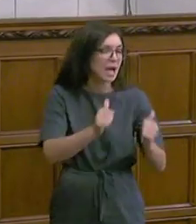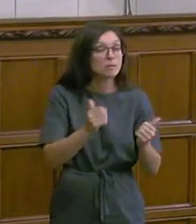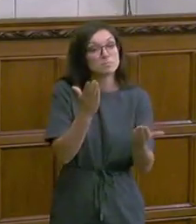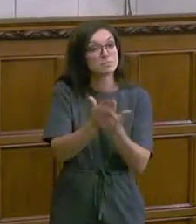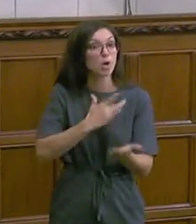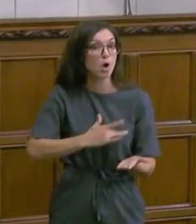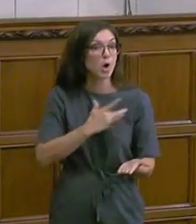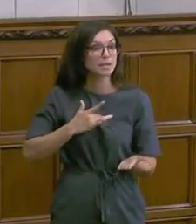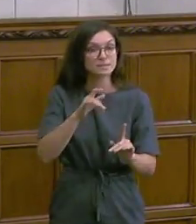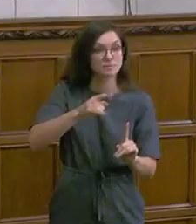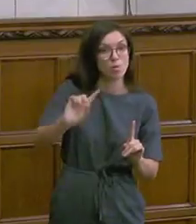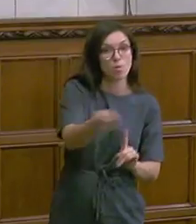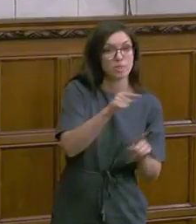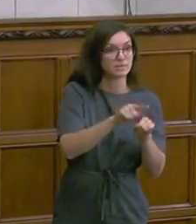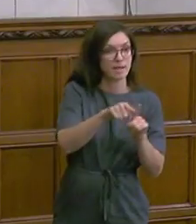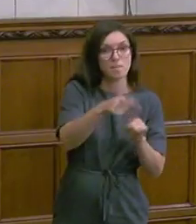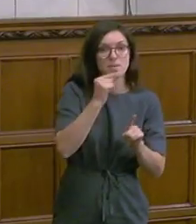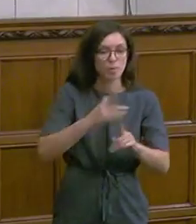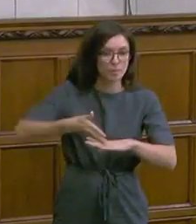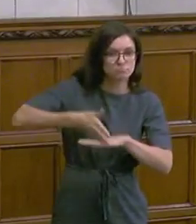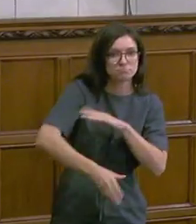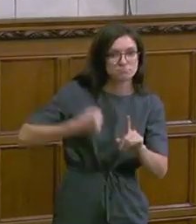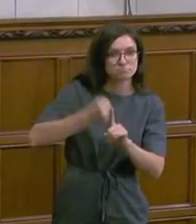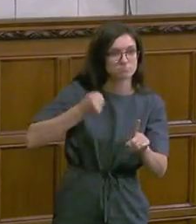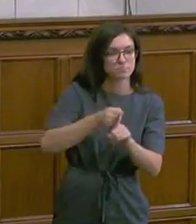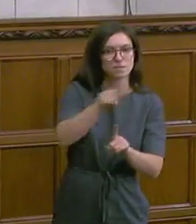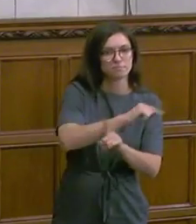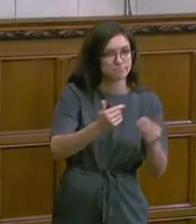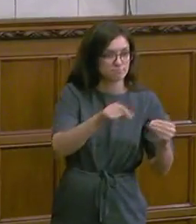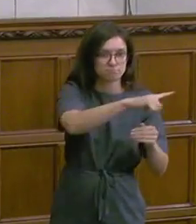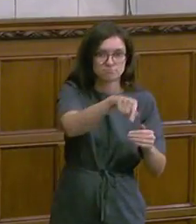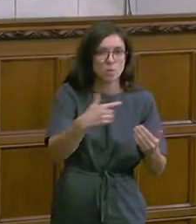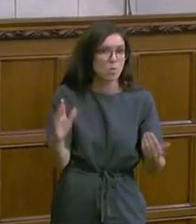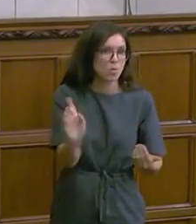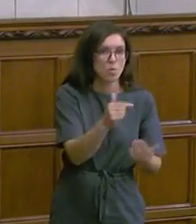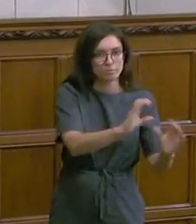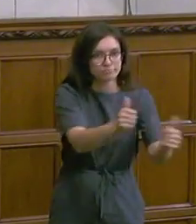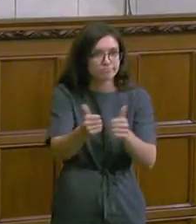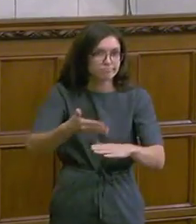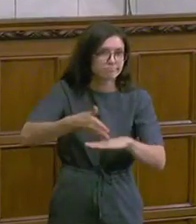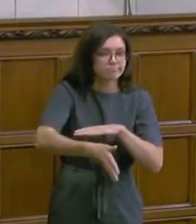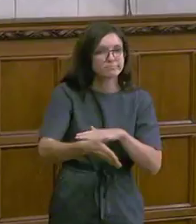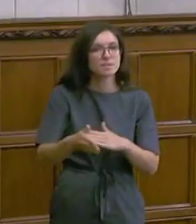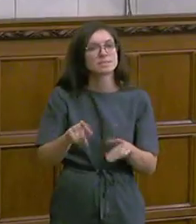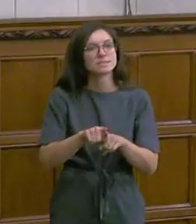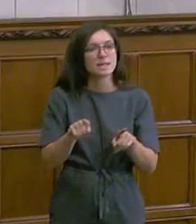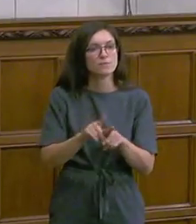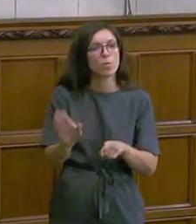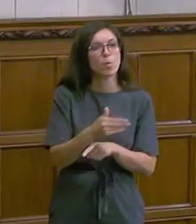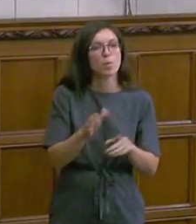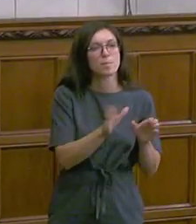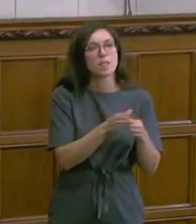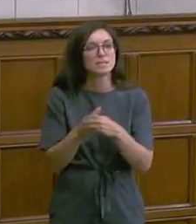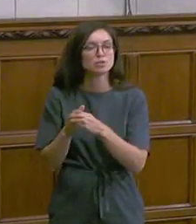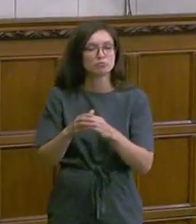who has participated in this debate. All the members of the all-party parliamentary group for deafness and the hard of hearing,